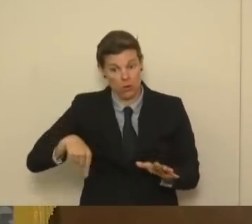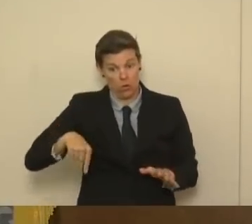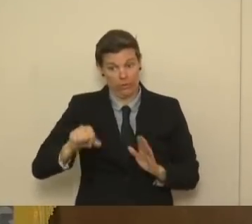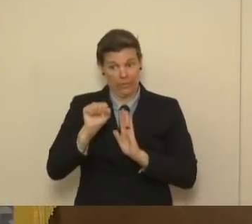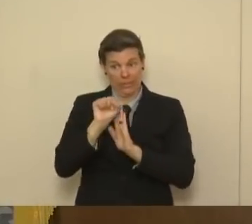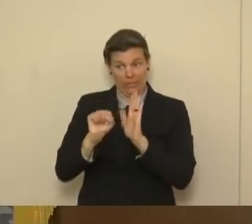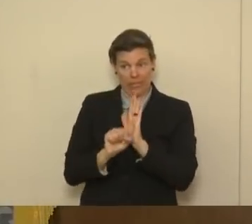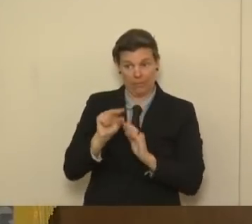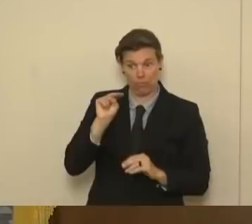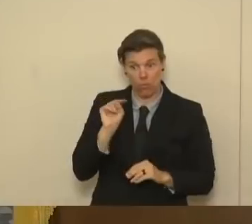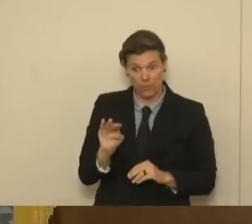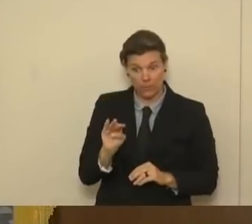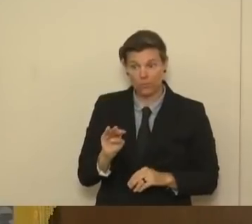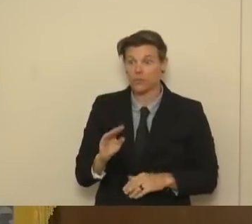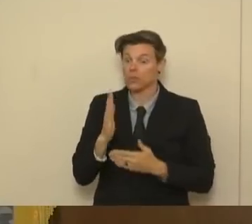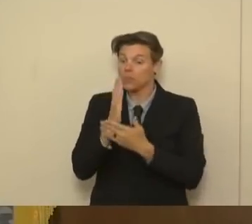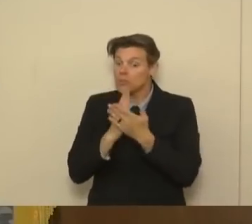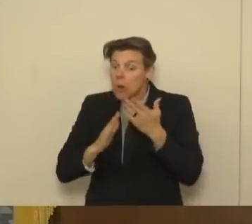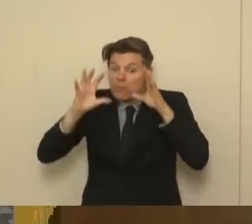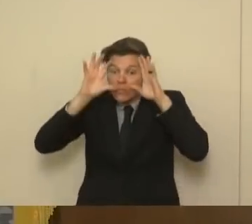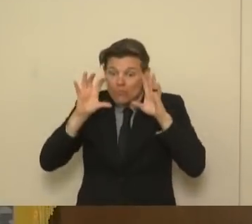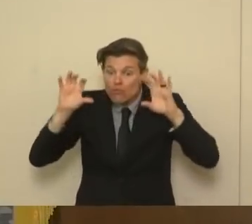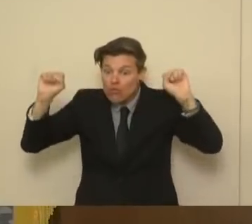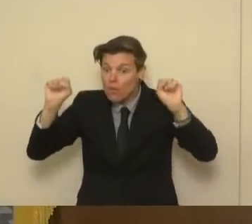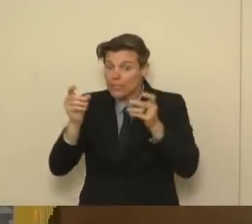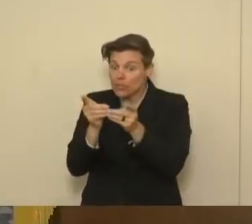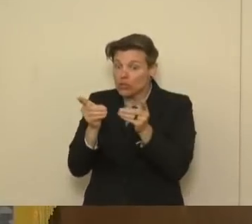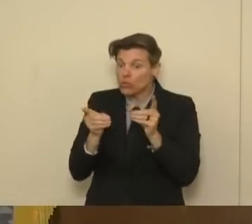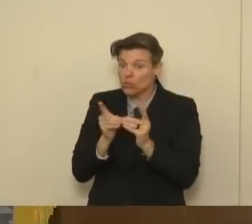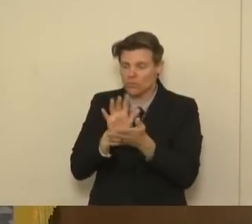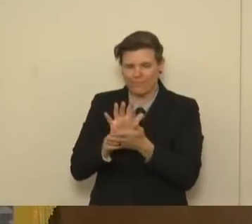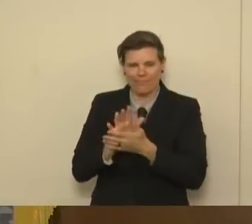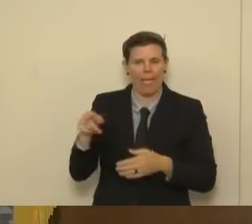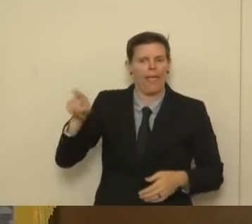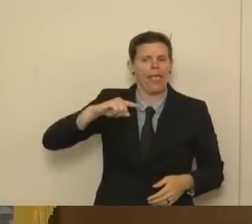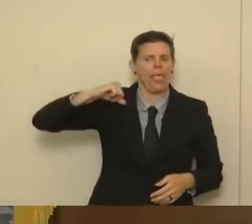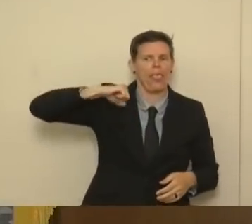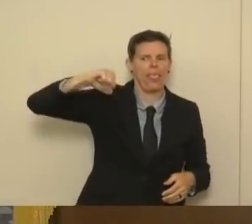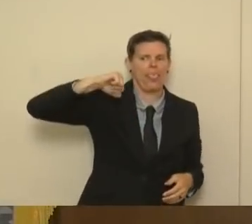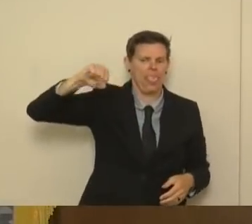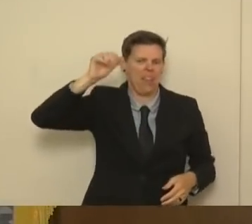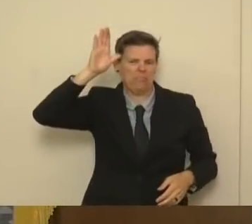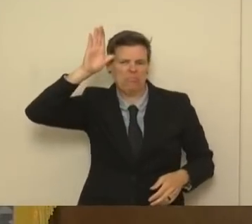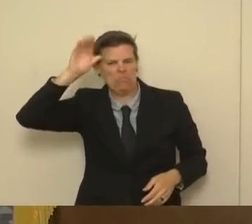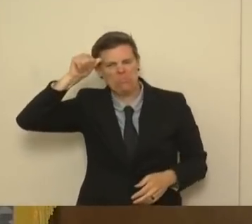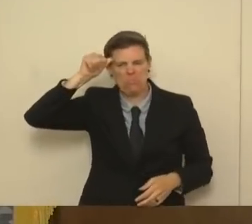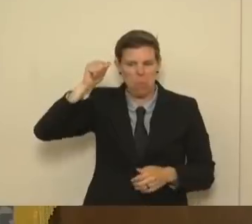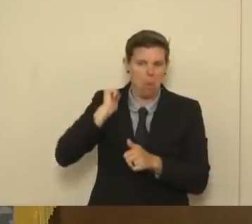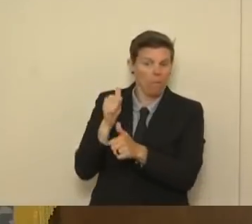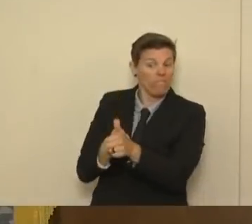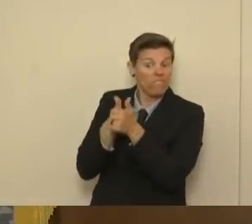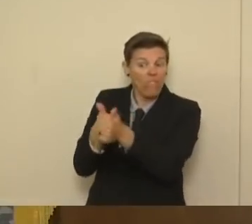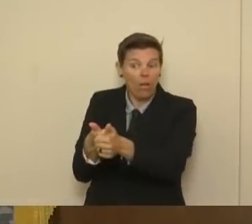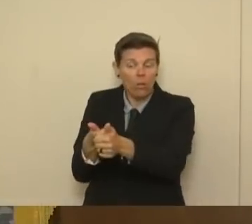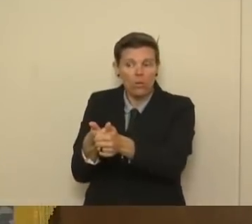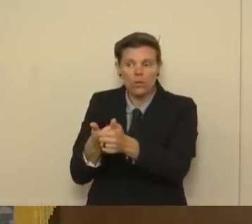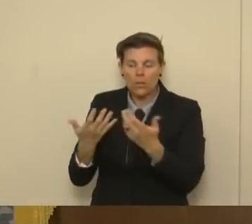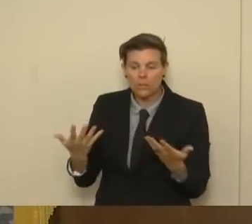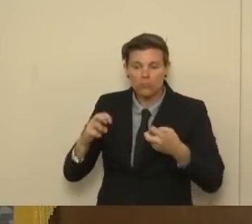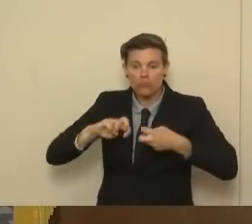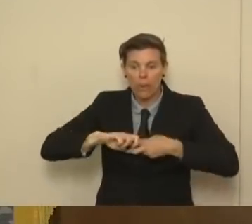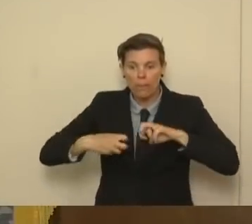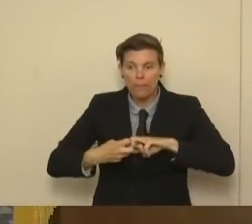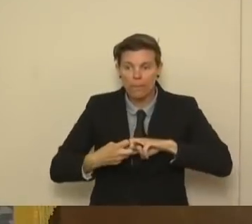and some school districts who are pushing back. And the problem with that is it creates a safety issue for your